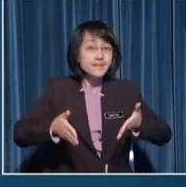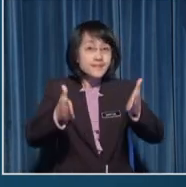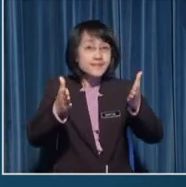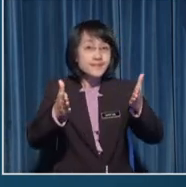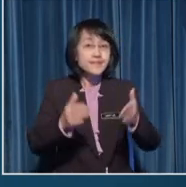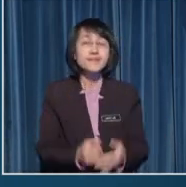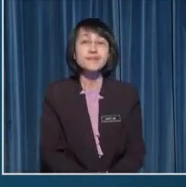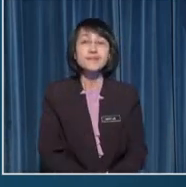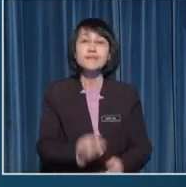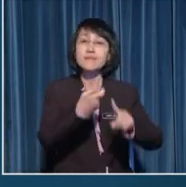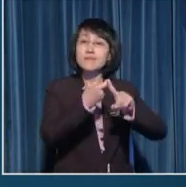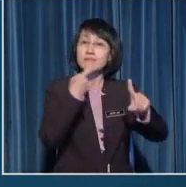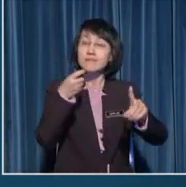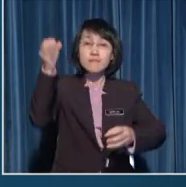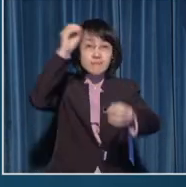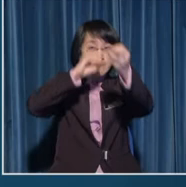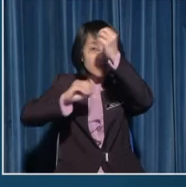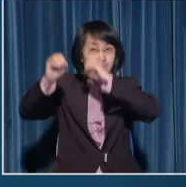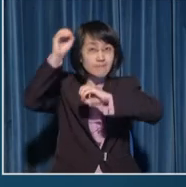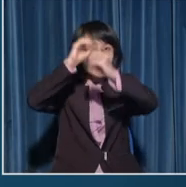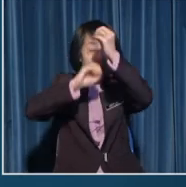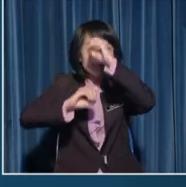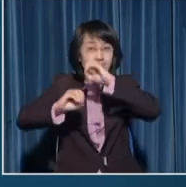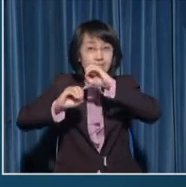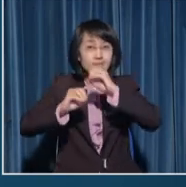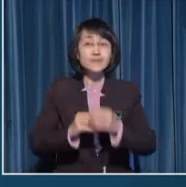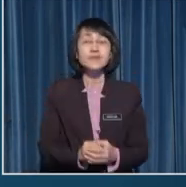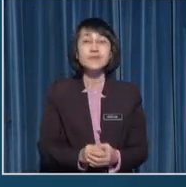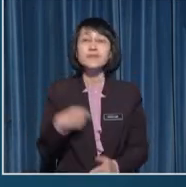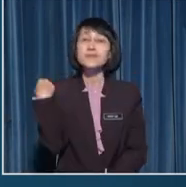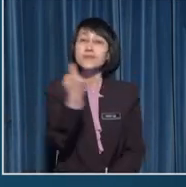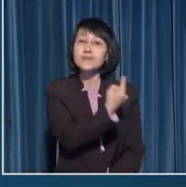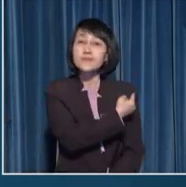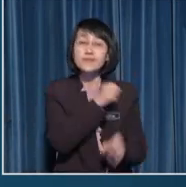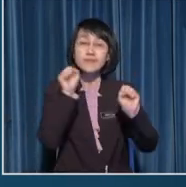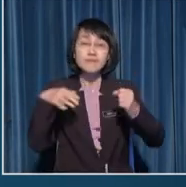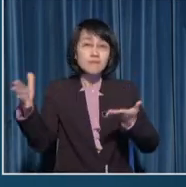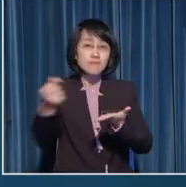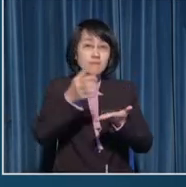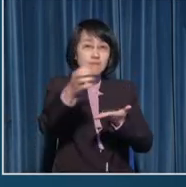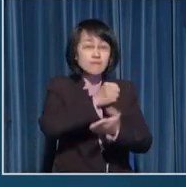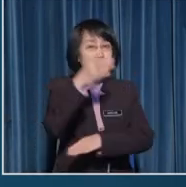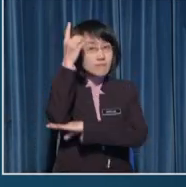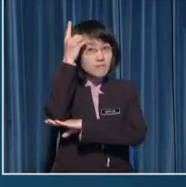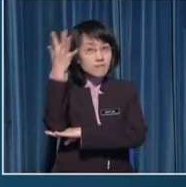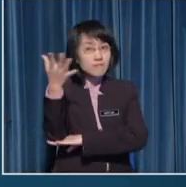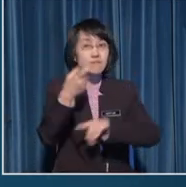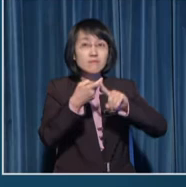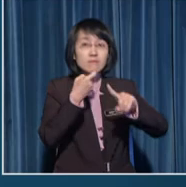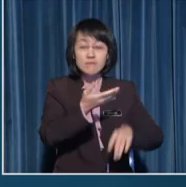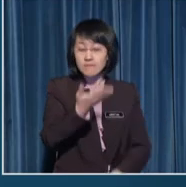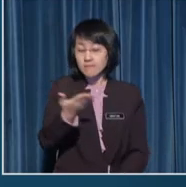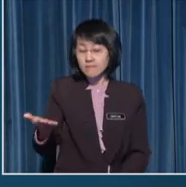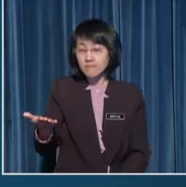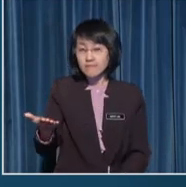is from observations. We can collect data from things